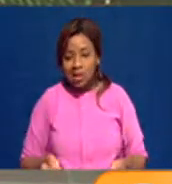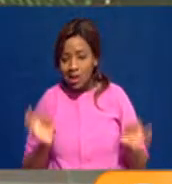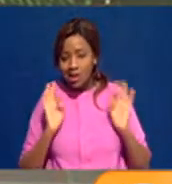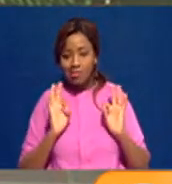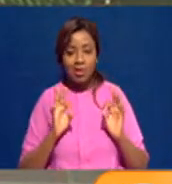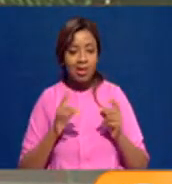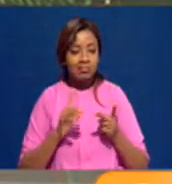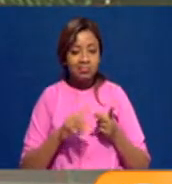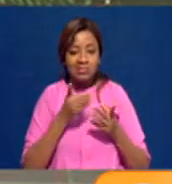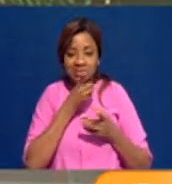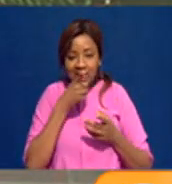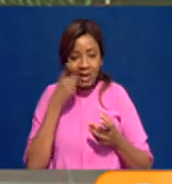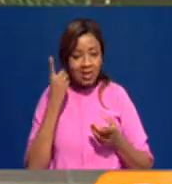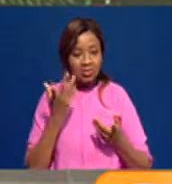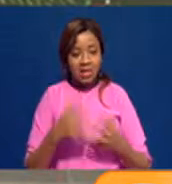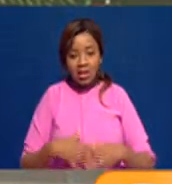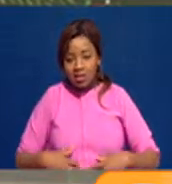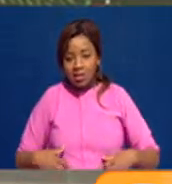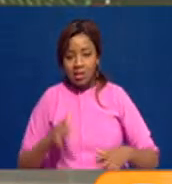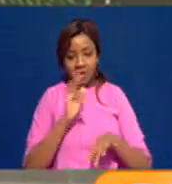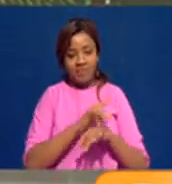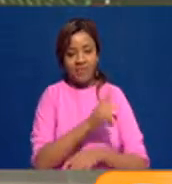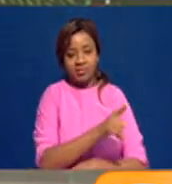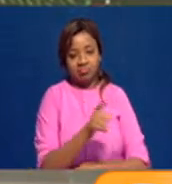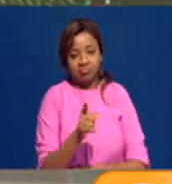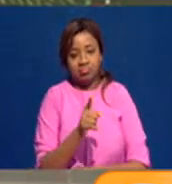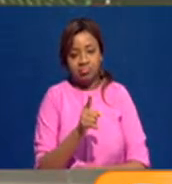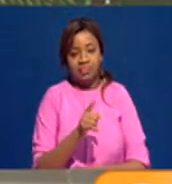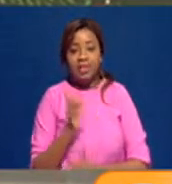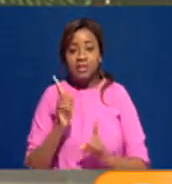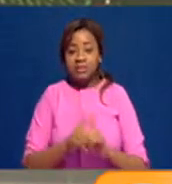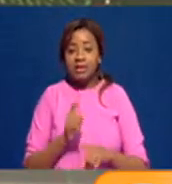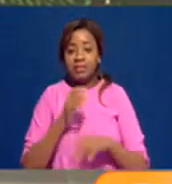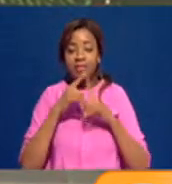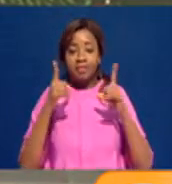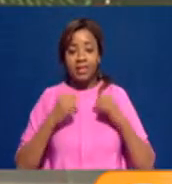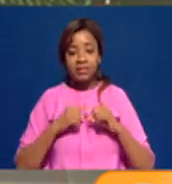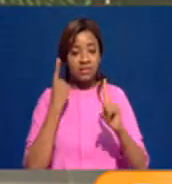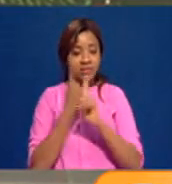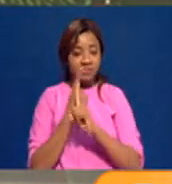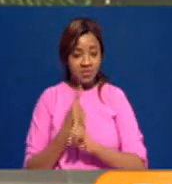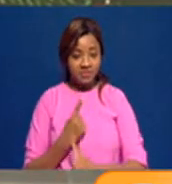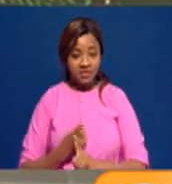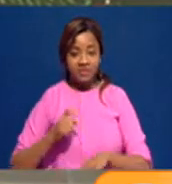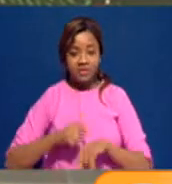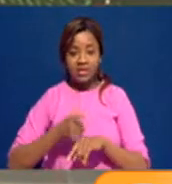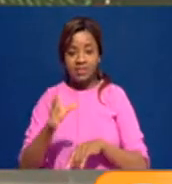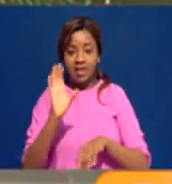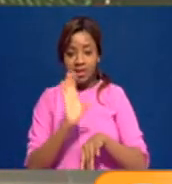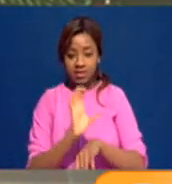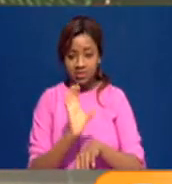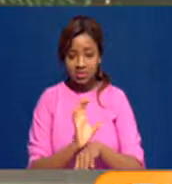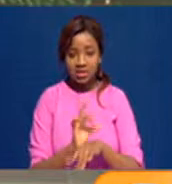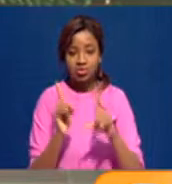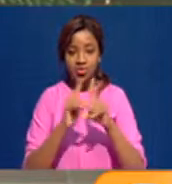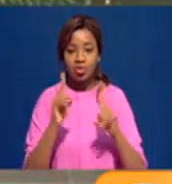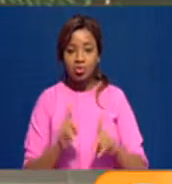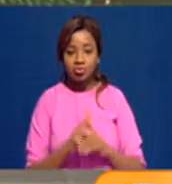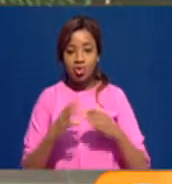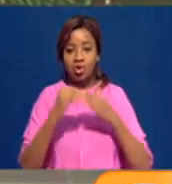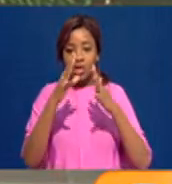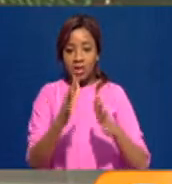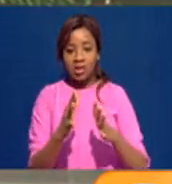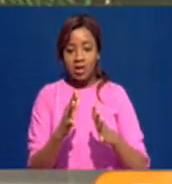such as drought. Speaking while leading Christmas church services in various counties, religious leaders led by Catholic Arch-Bishop Phillip